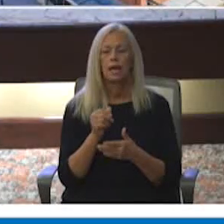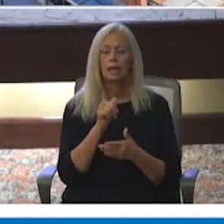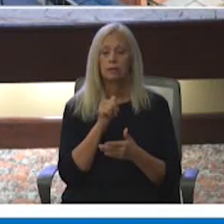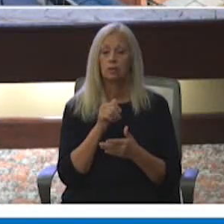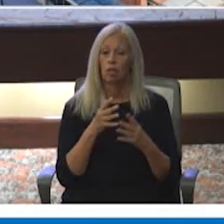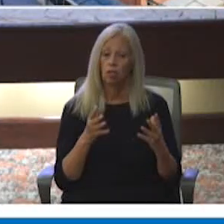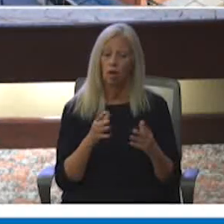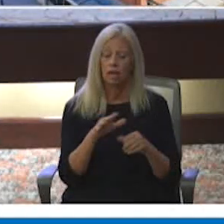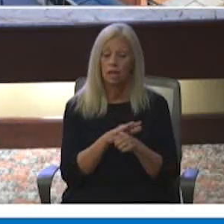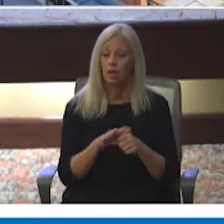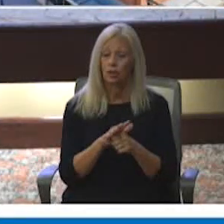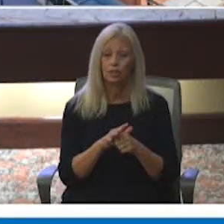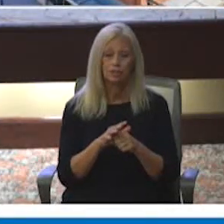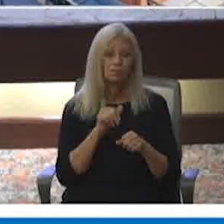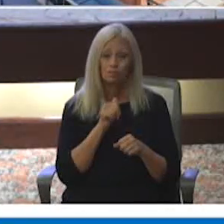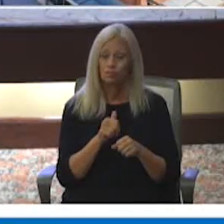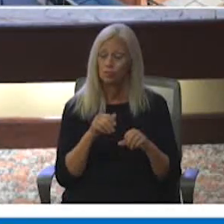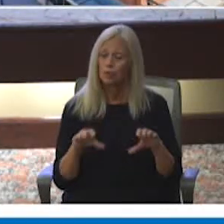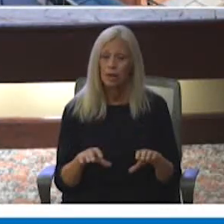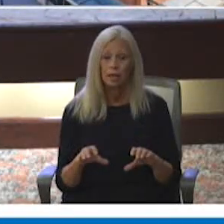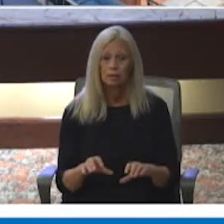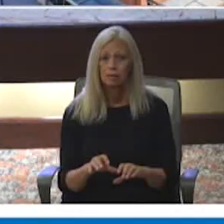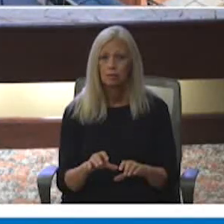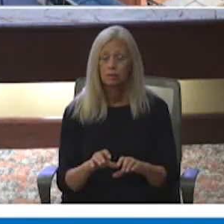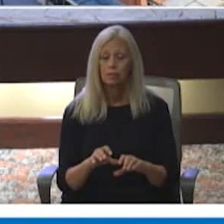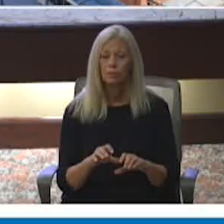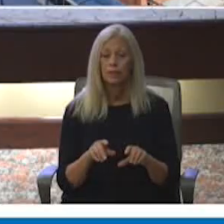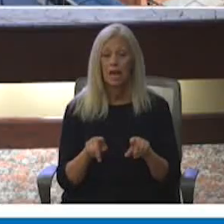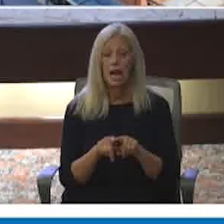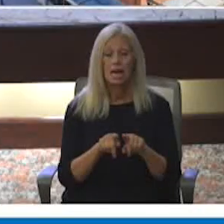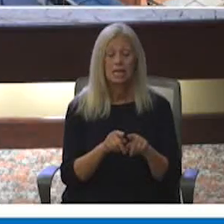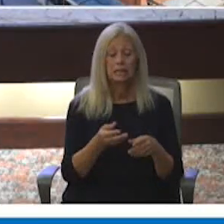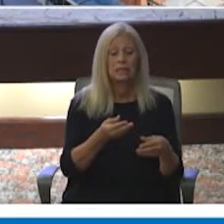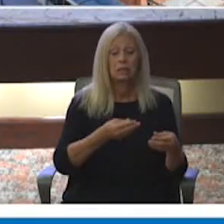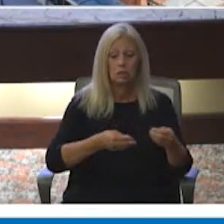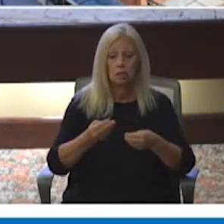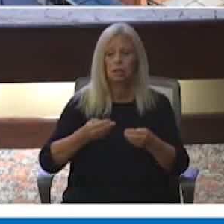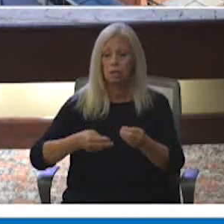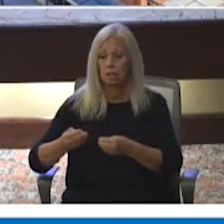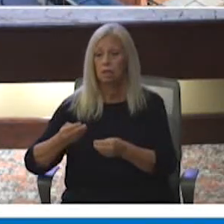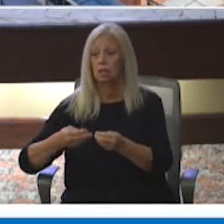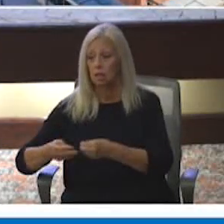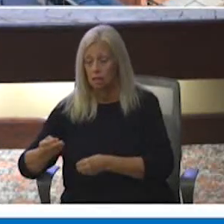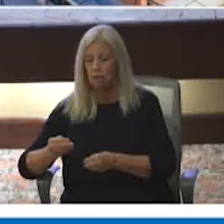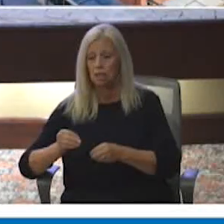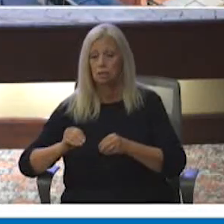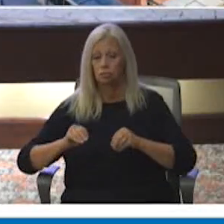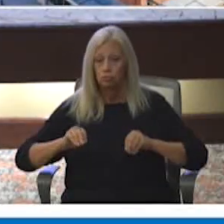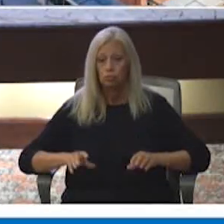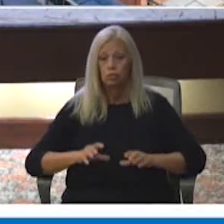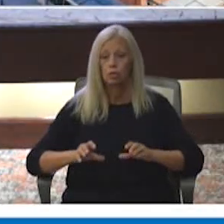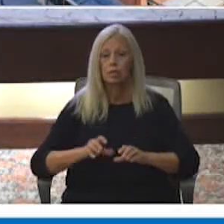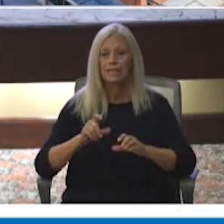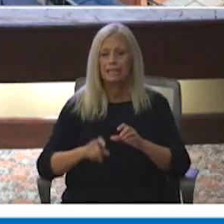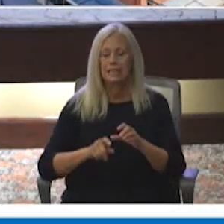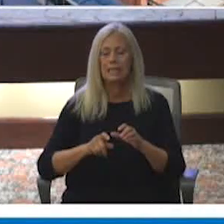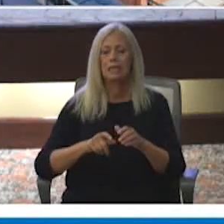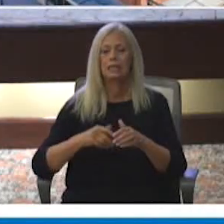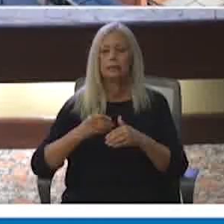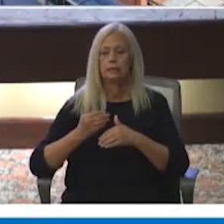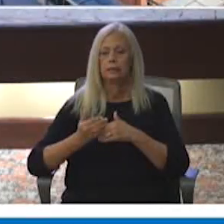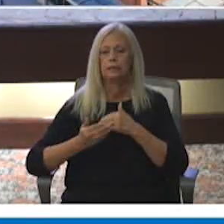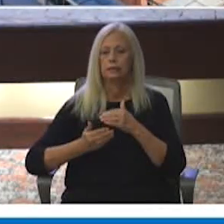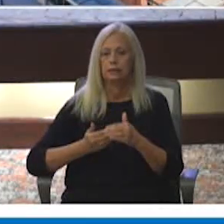areas and vacant spaces. And as those are replaced over time, there needs to be a graduated process to think about